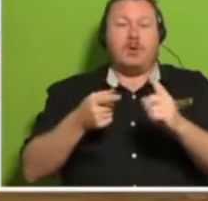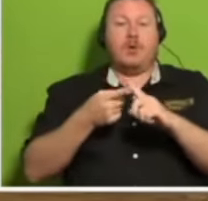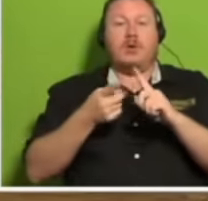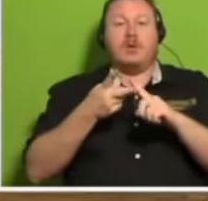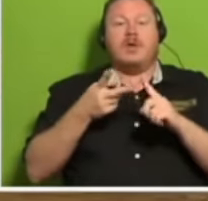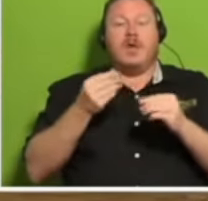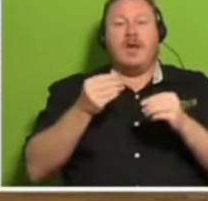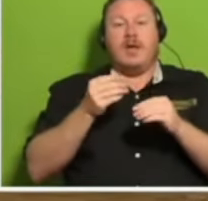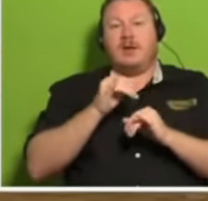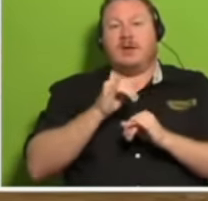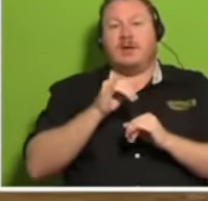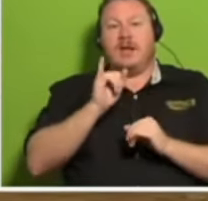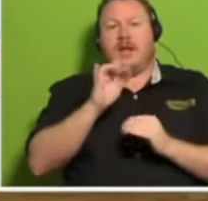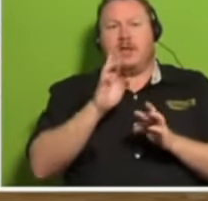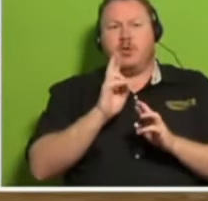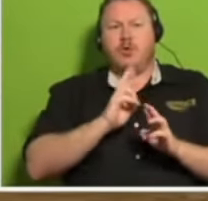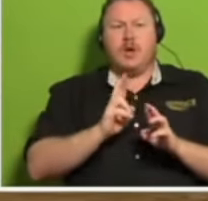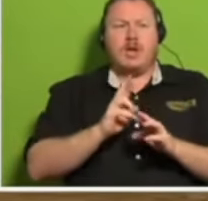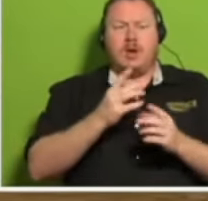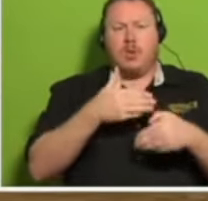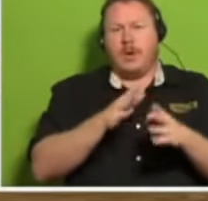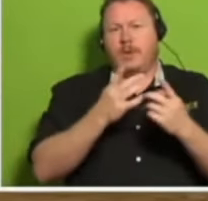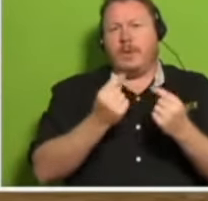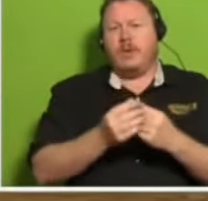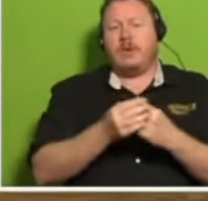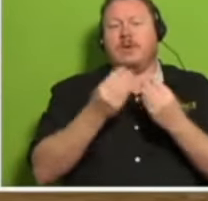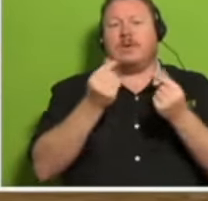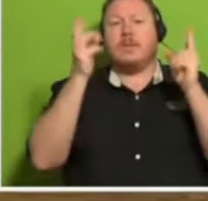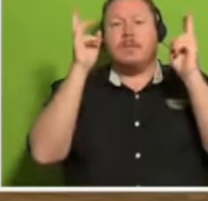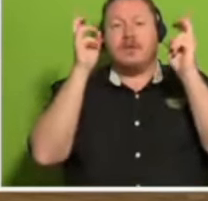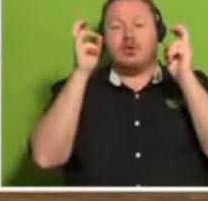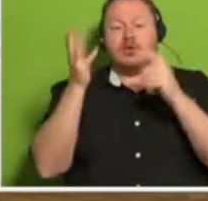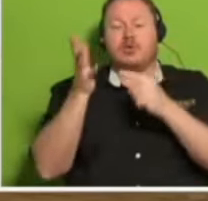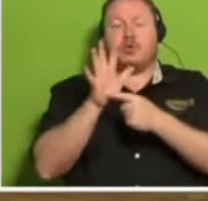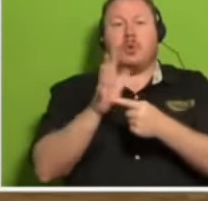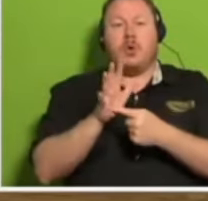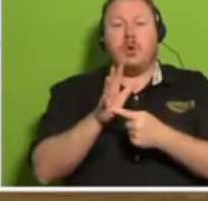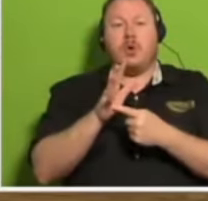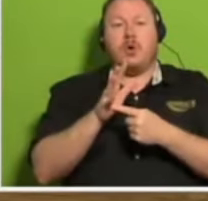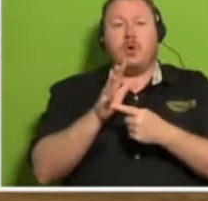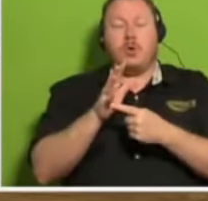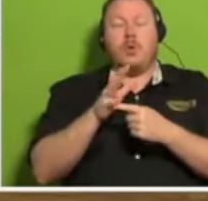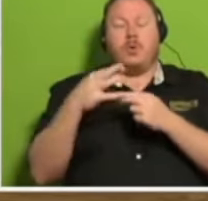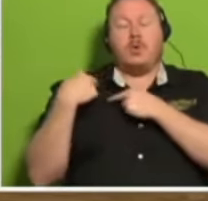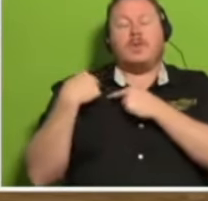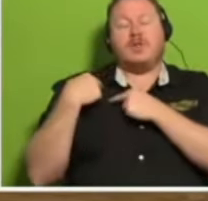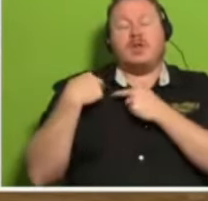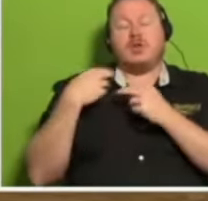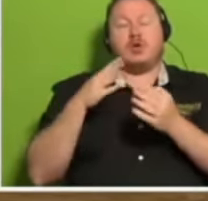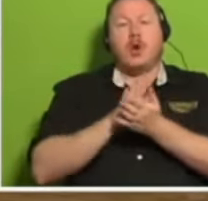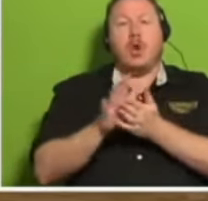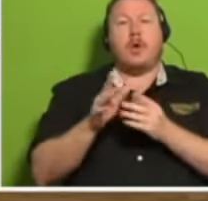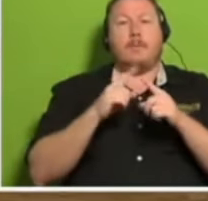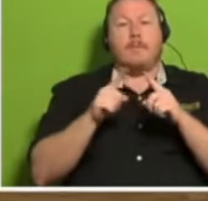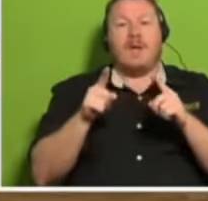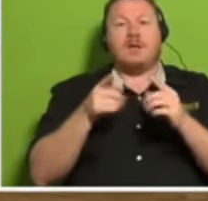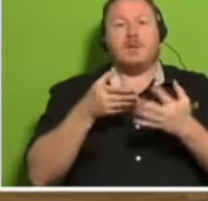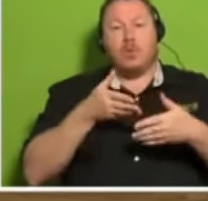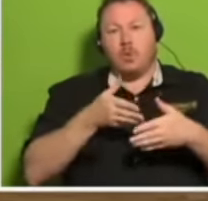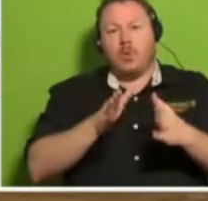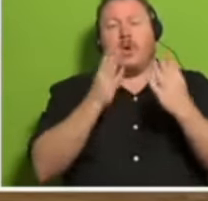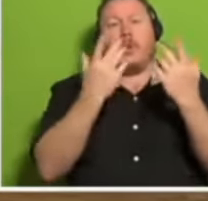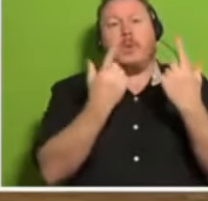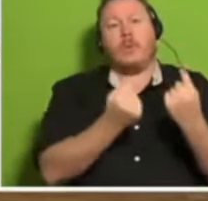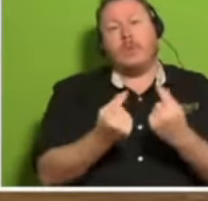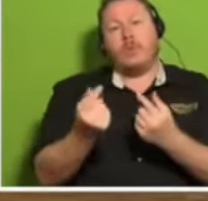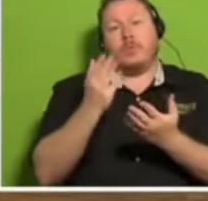associated irregularities, these issues, some of which have led to reputational harm, there are interventions underway that